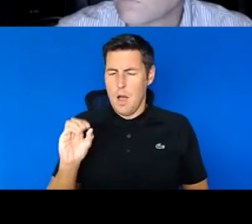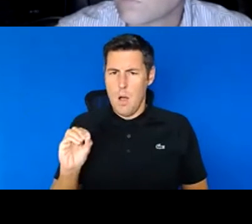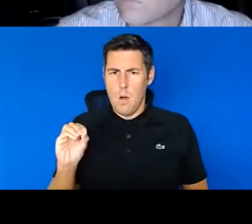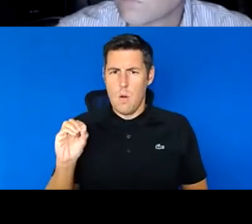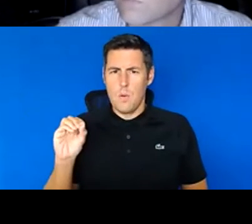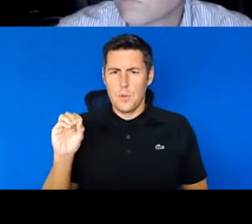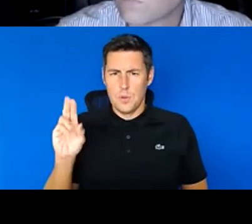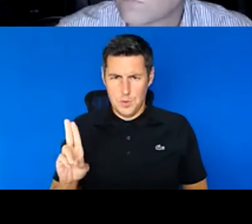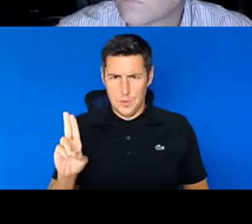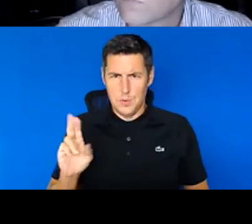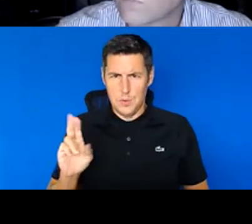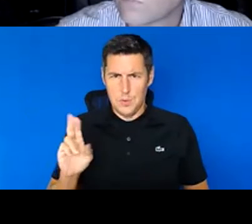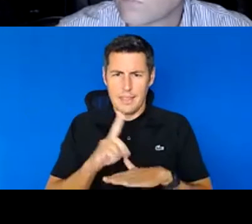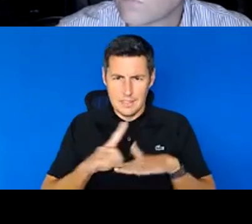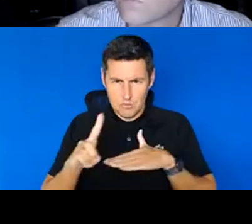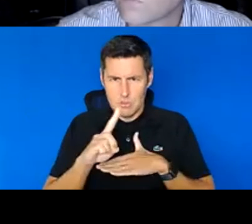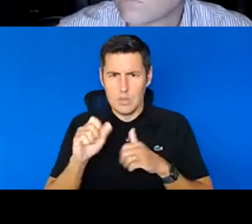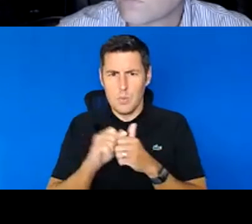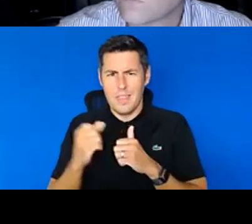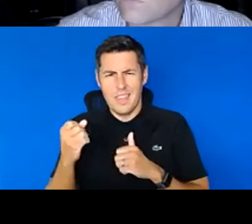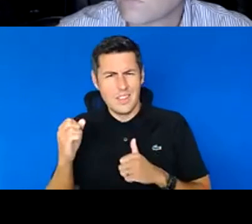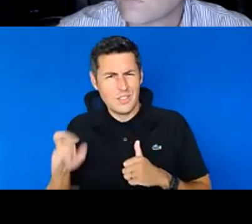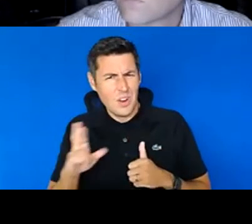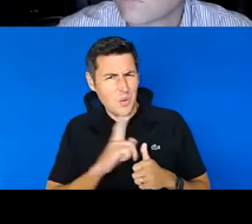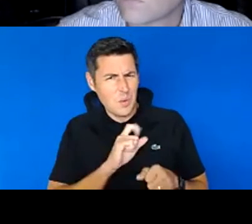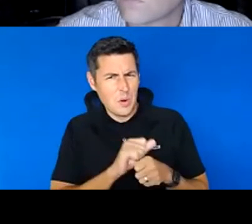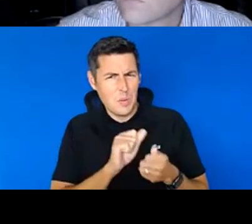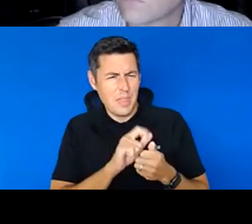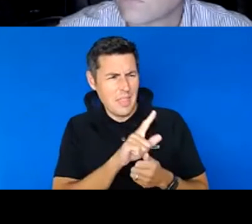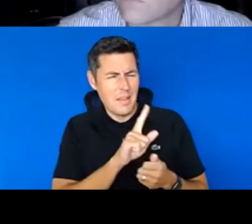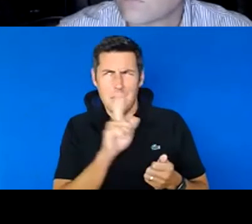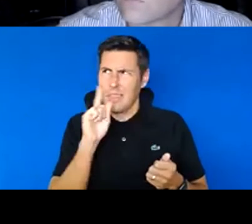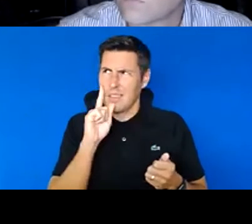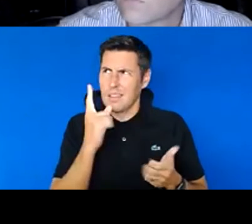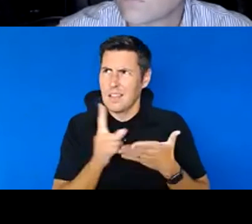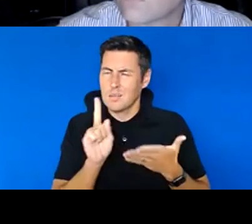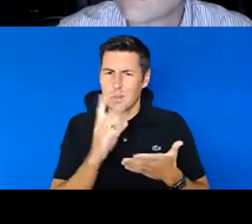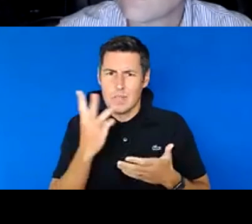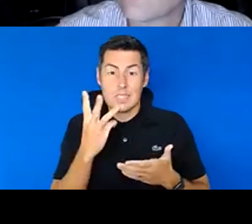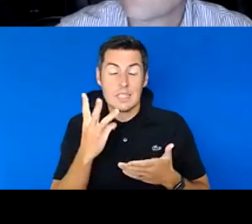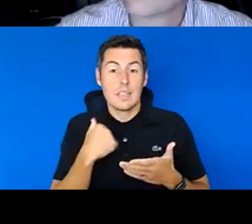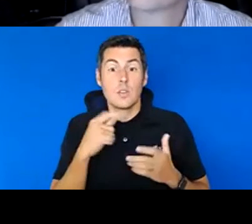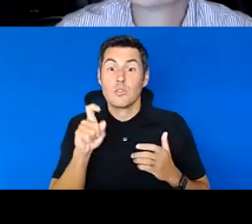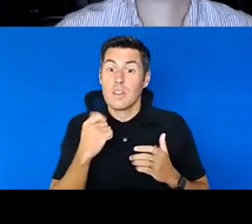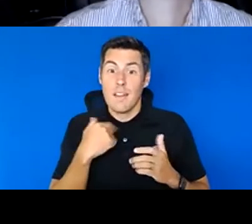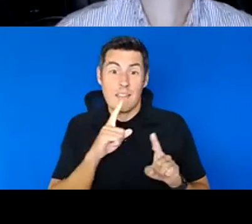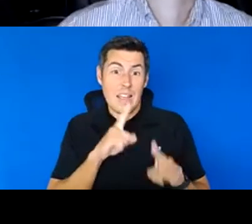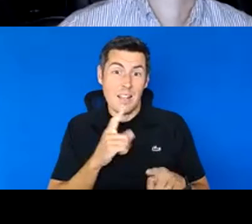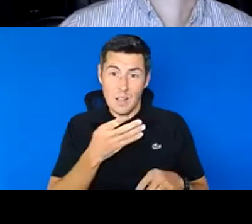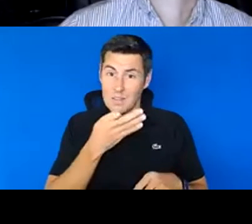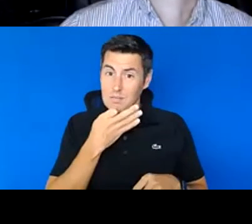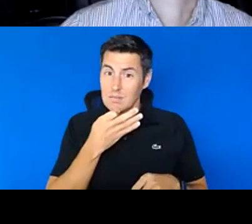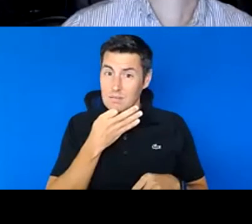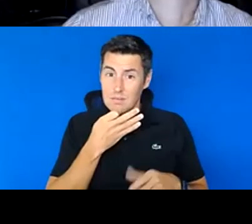HR. We met with them. I can't even remember what day it is now. We met with them on Wednesday. We're supposed to have an answer very soon